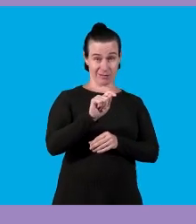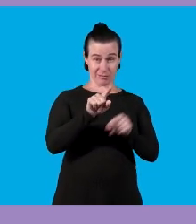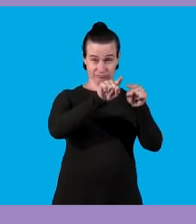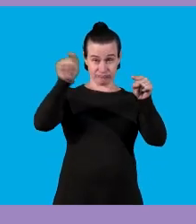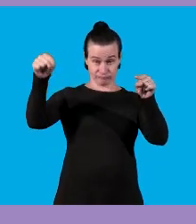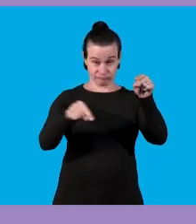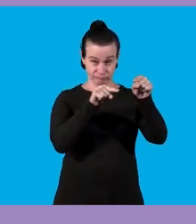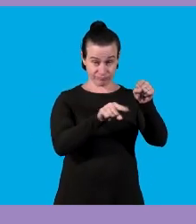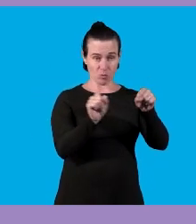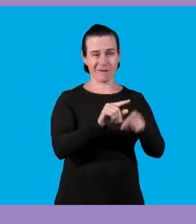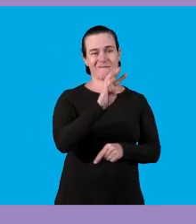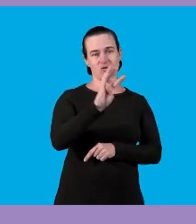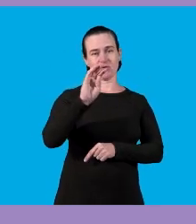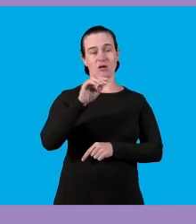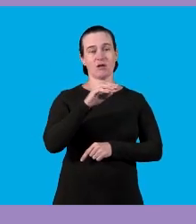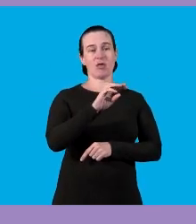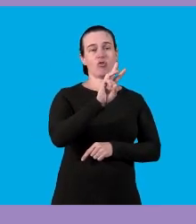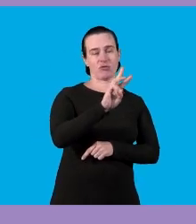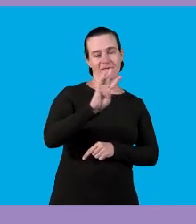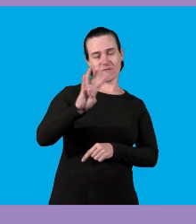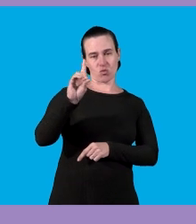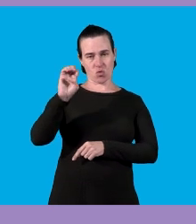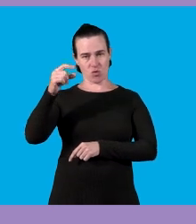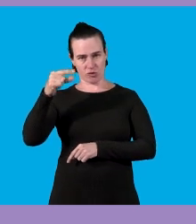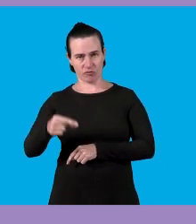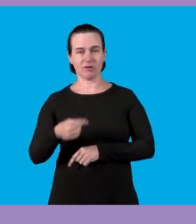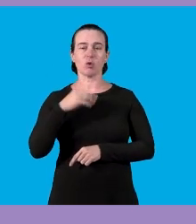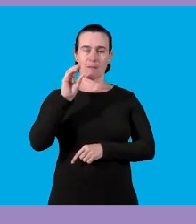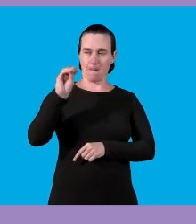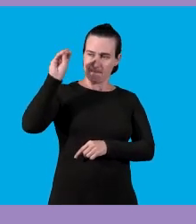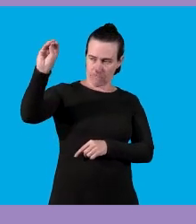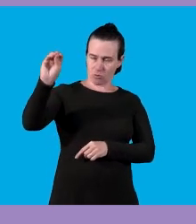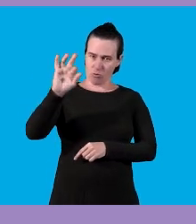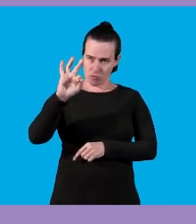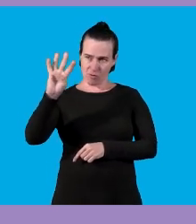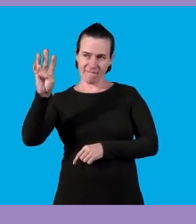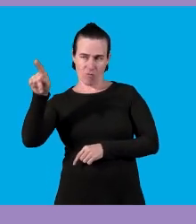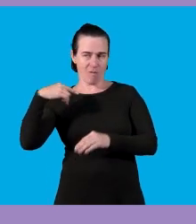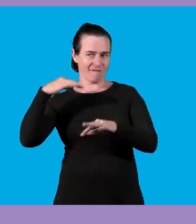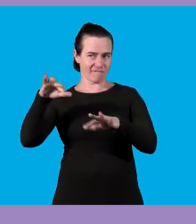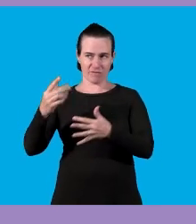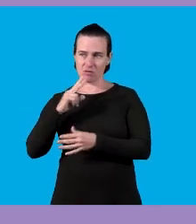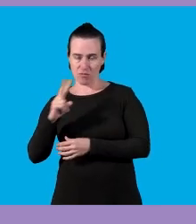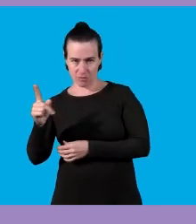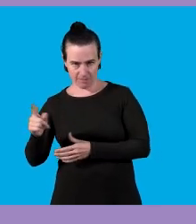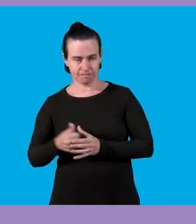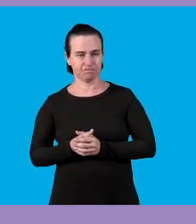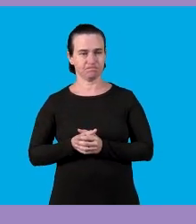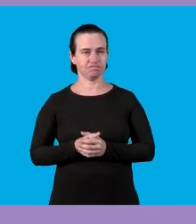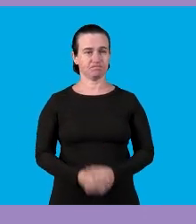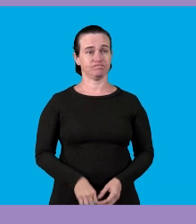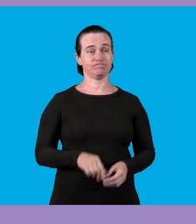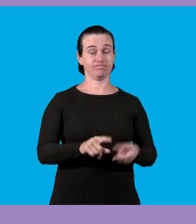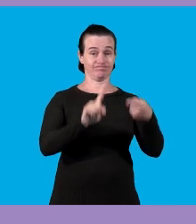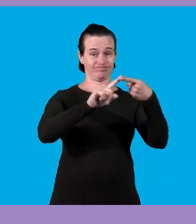KLT is 34 degrees. Let's put it in the diagram just to remember that we have already answered that part. And then the B